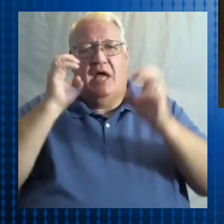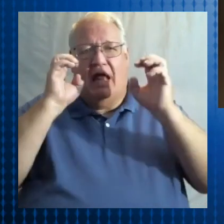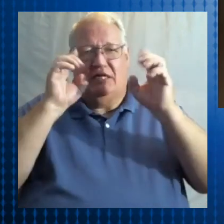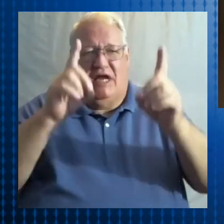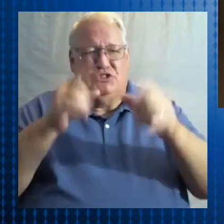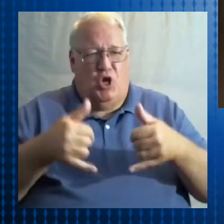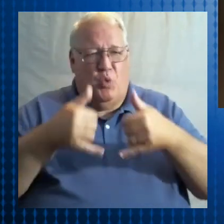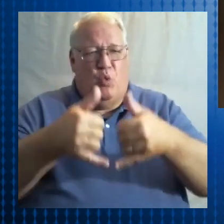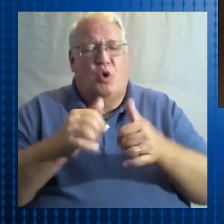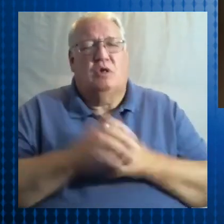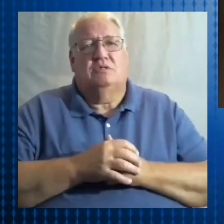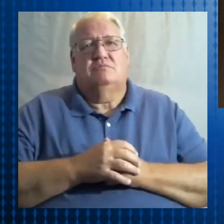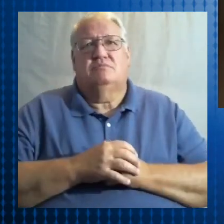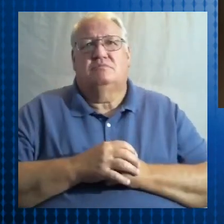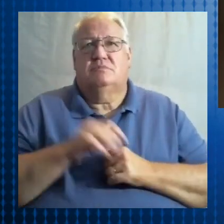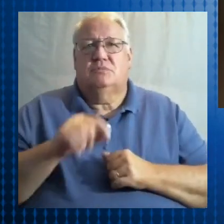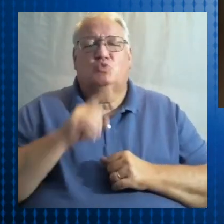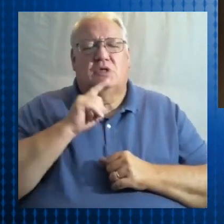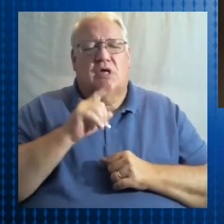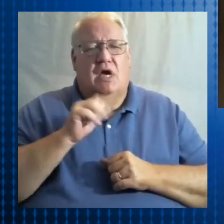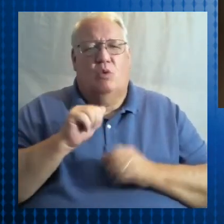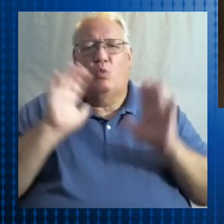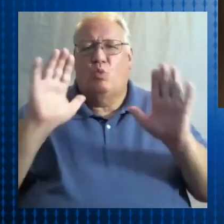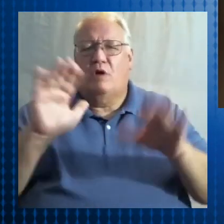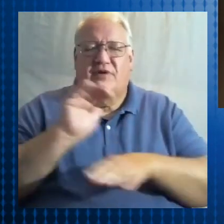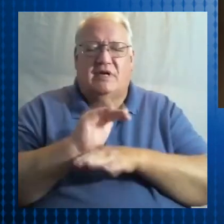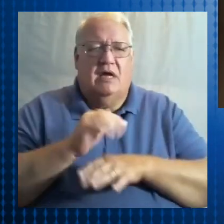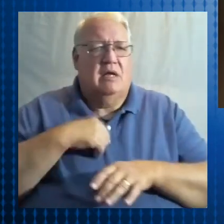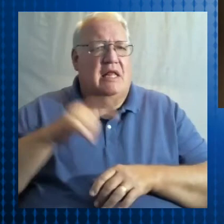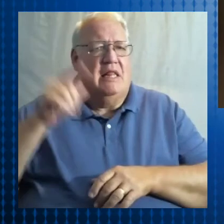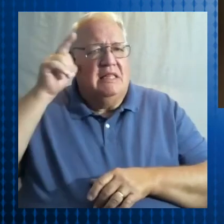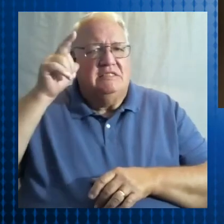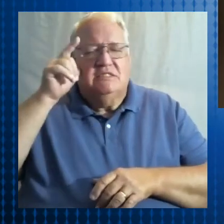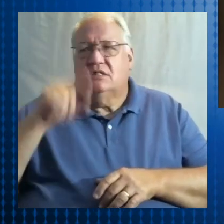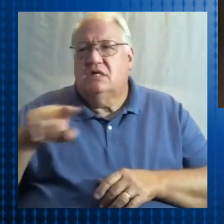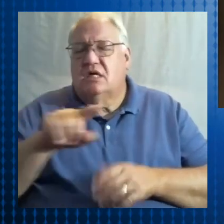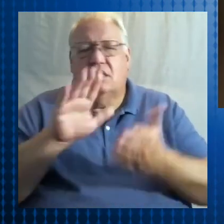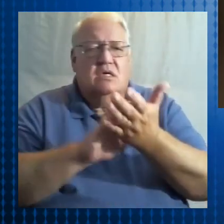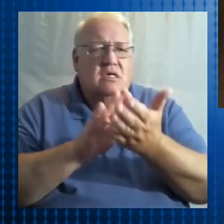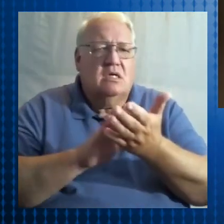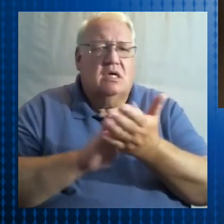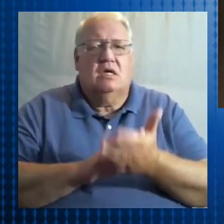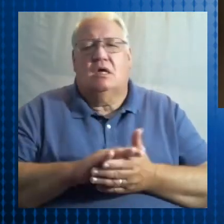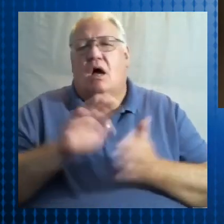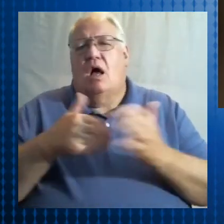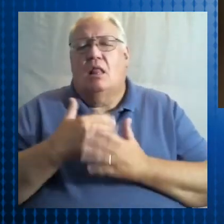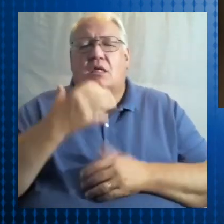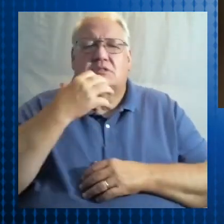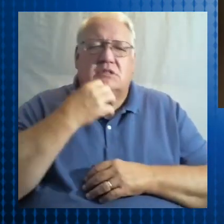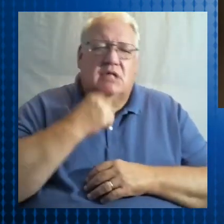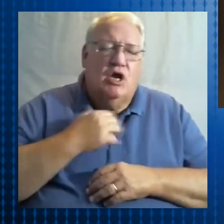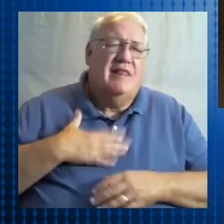Awards. This has been quite a night listening to all of the accolades and all of the caring and kindness that has been